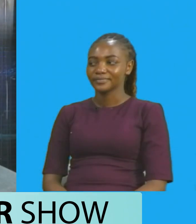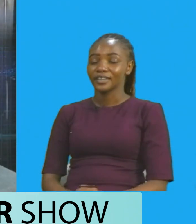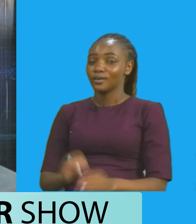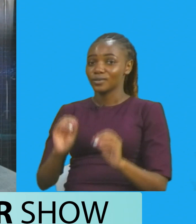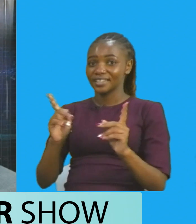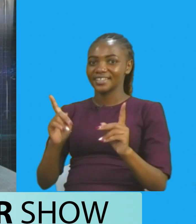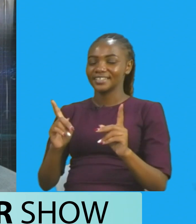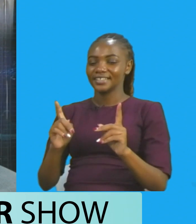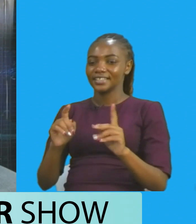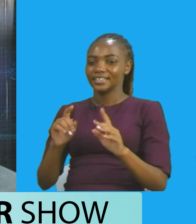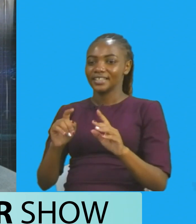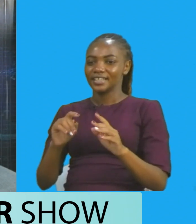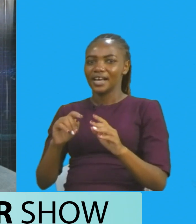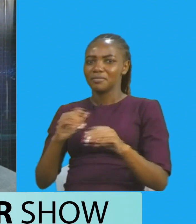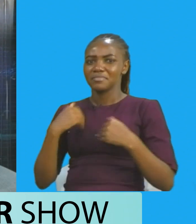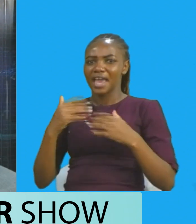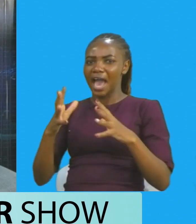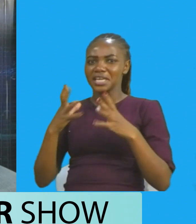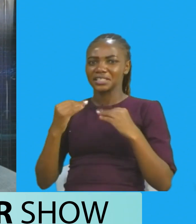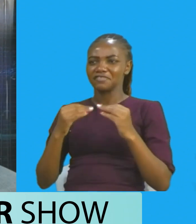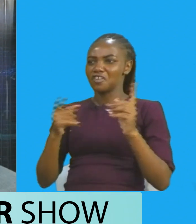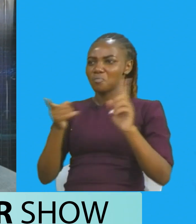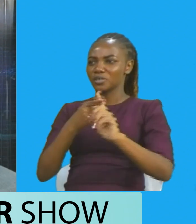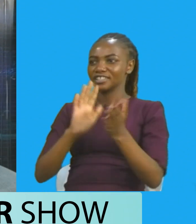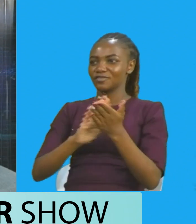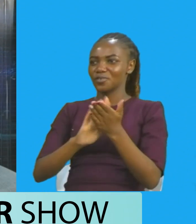Most of the times we get positive comments, but whenever